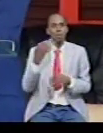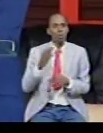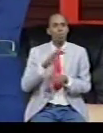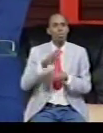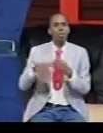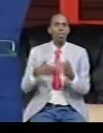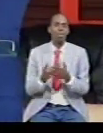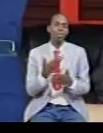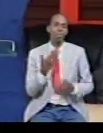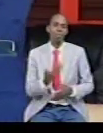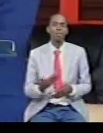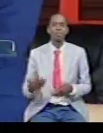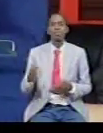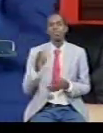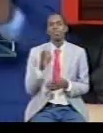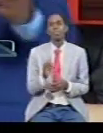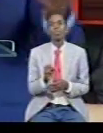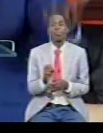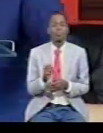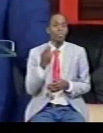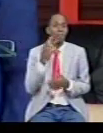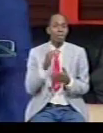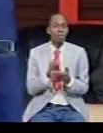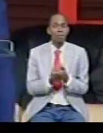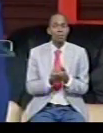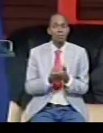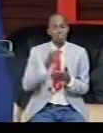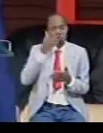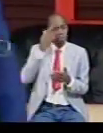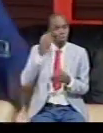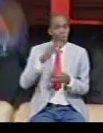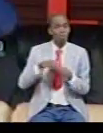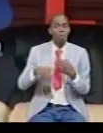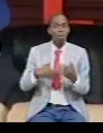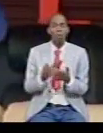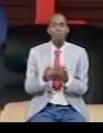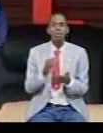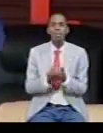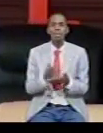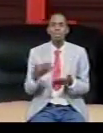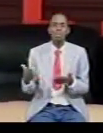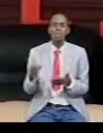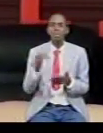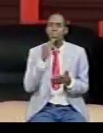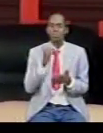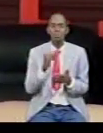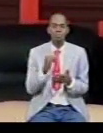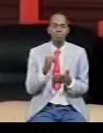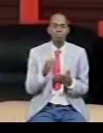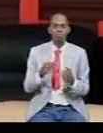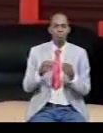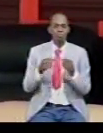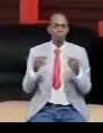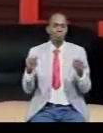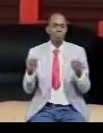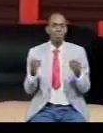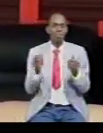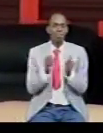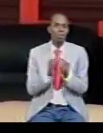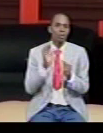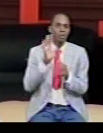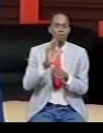respect from people of the world, but because all that respect of the world conflicted with his calling into